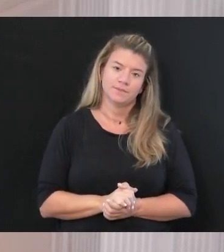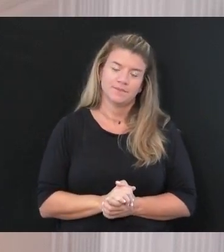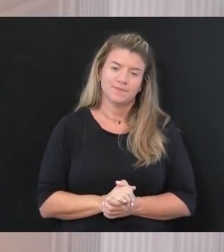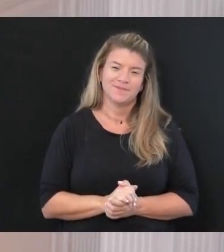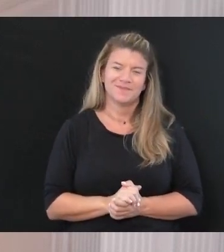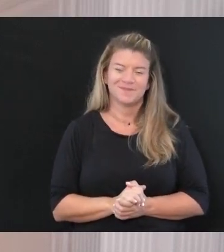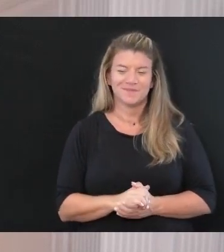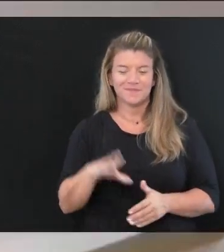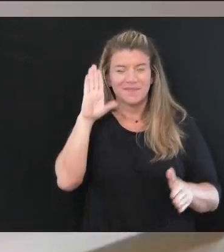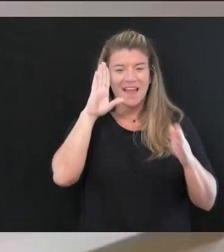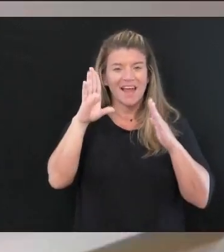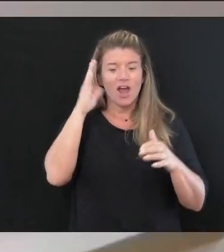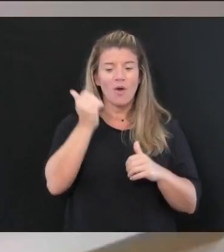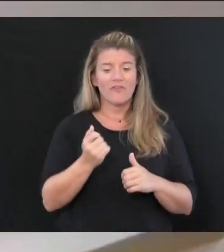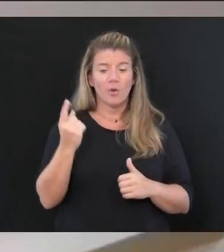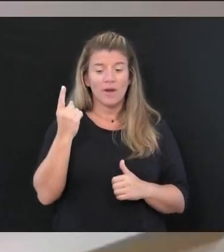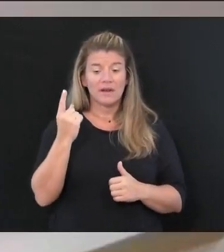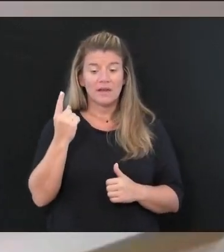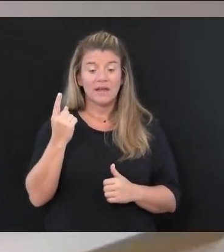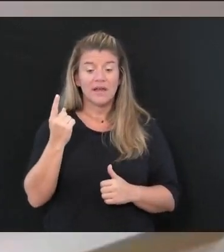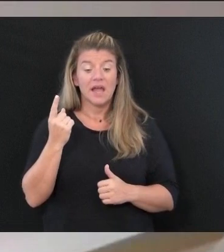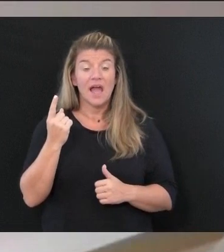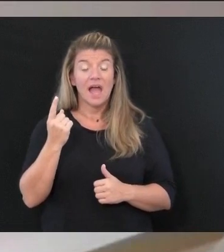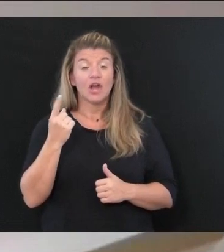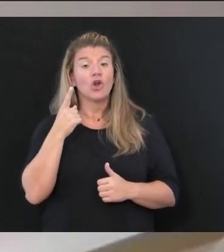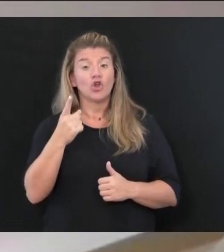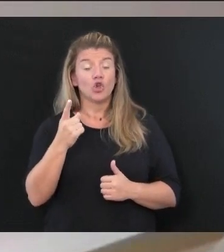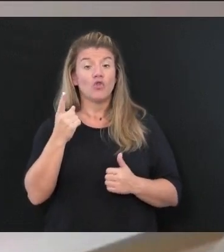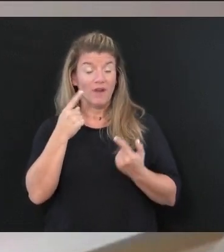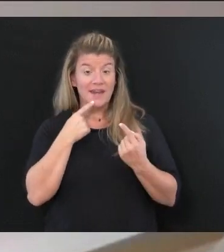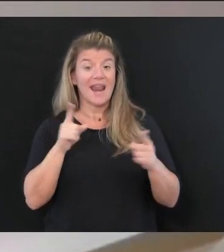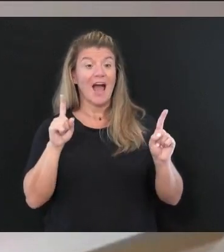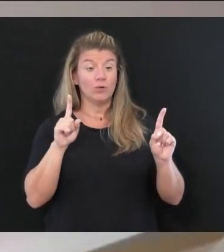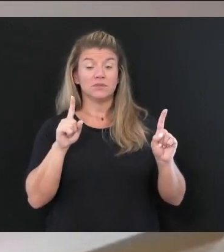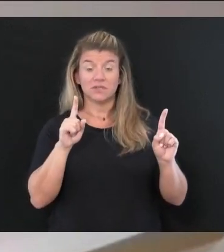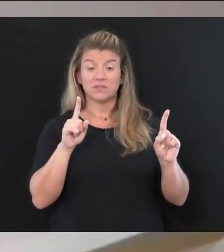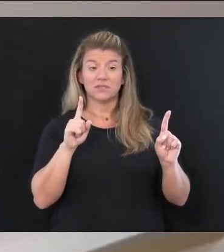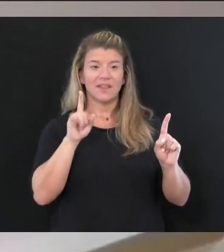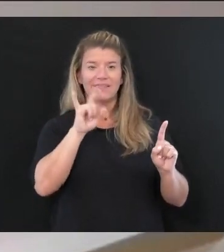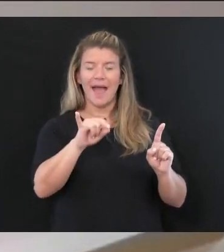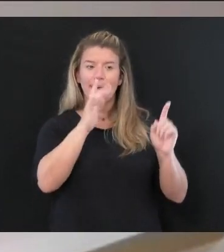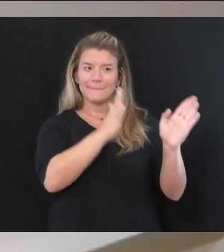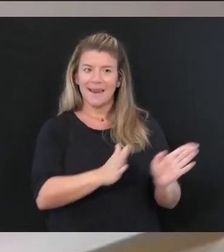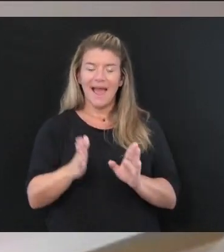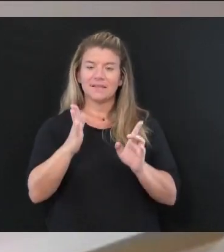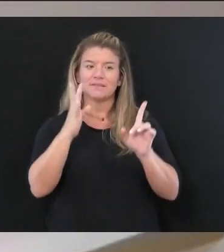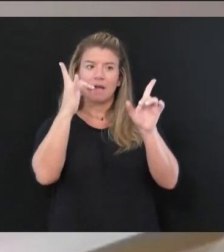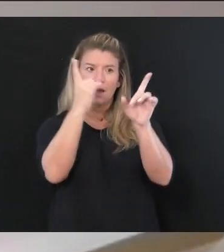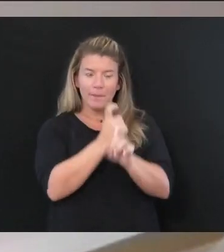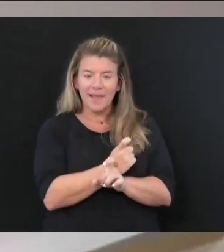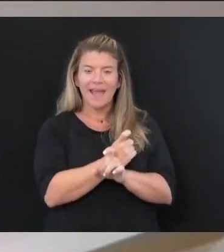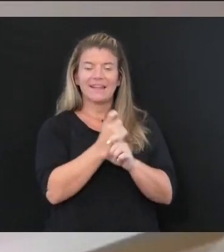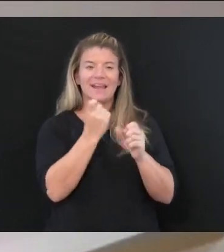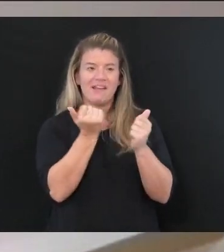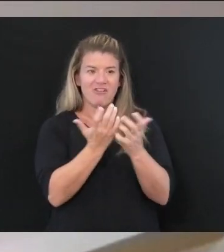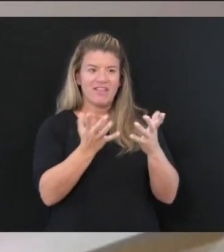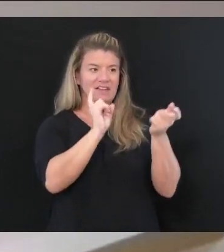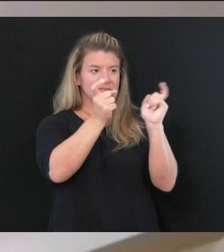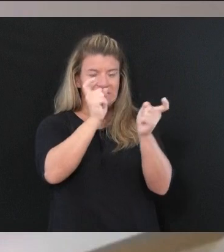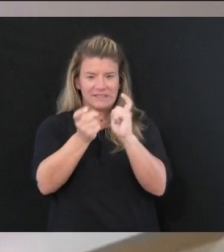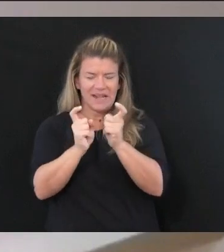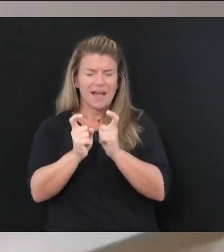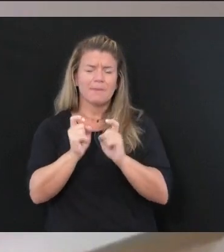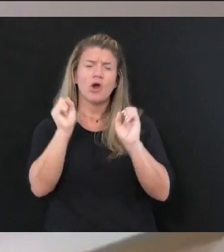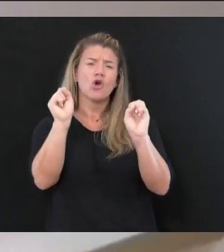Hi, Governor. Hi, everyone. As you've acknowledged, it's a fairly complicated plan with a lot of moving parts. Could you